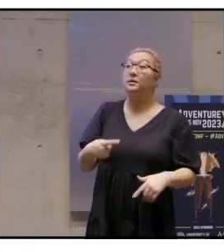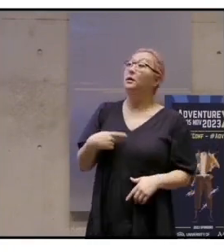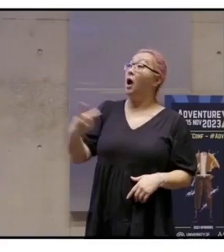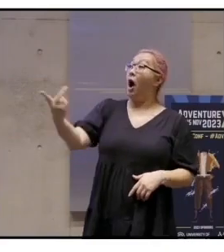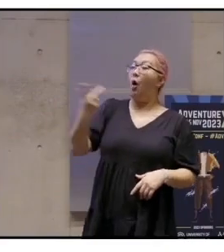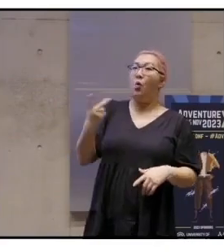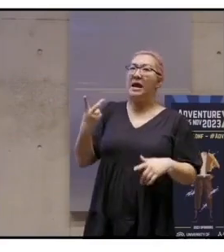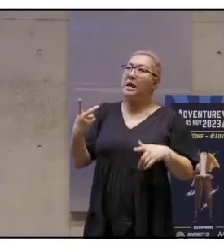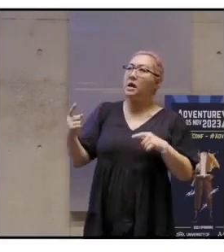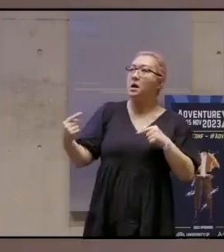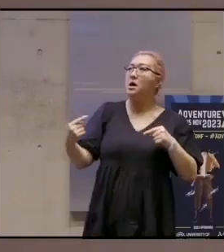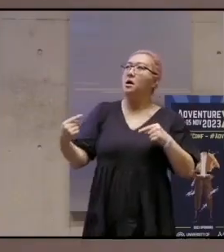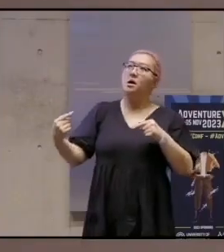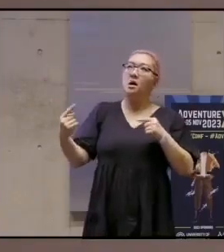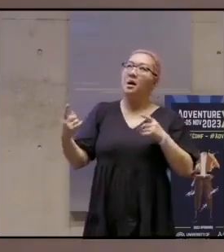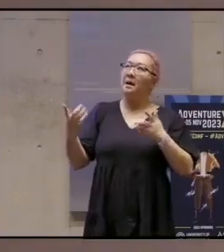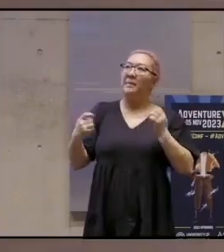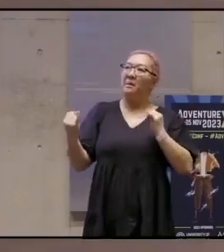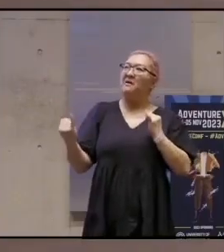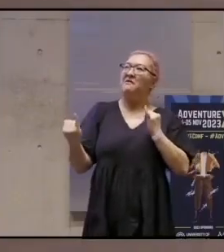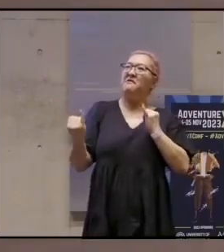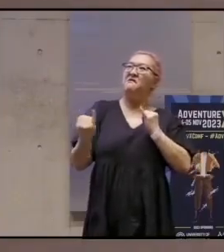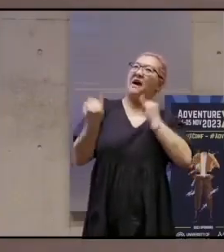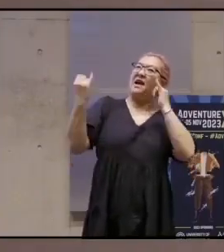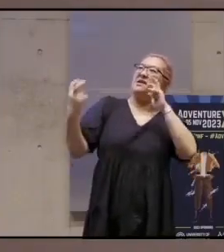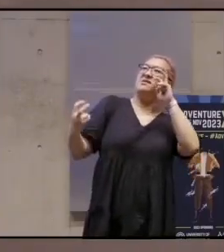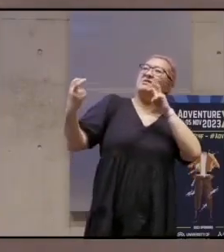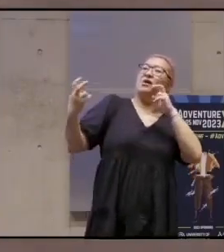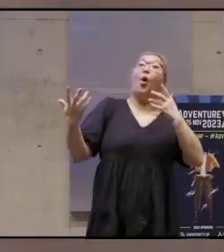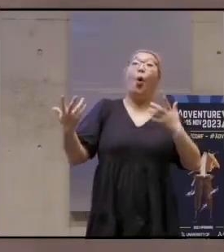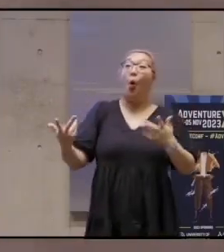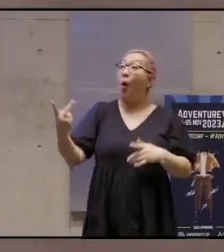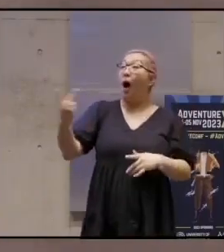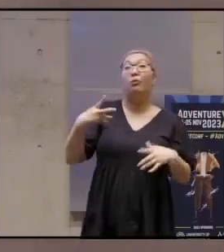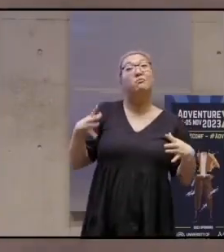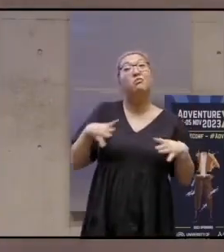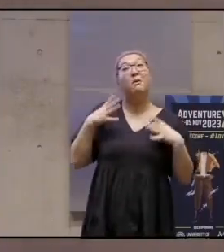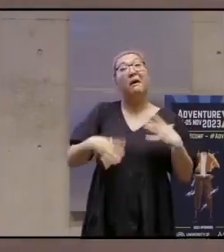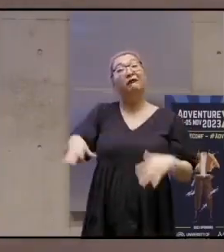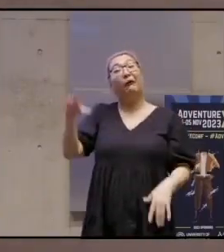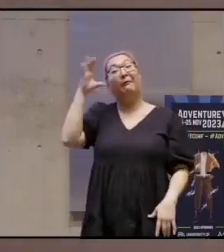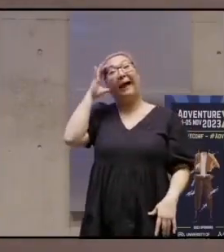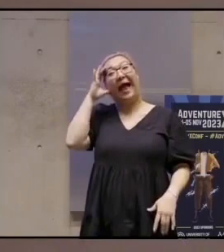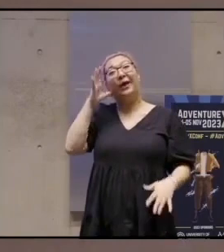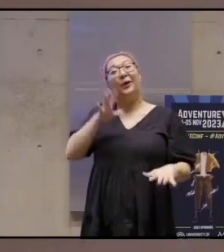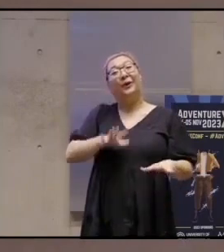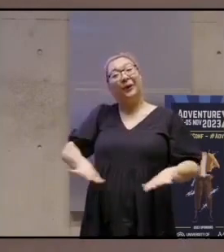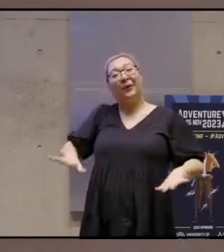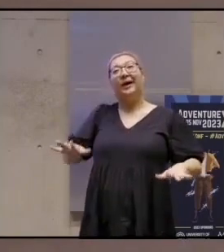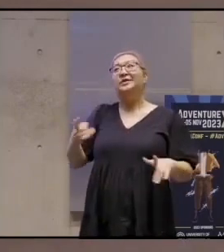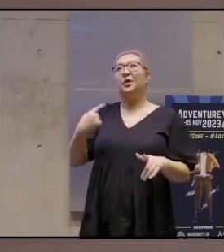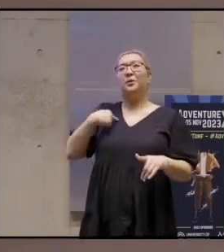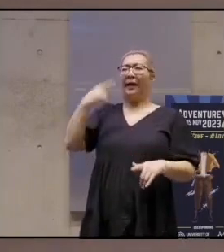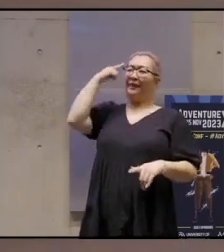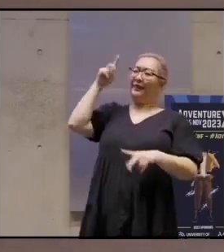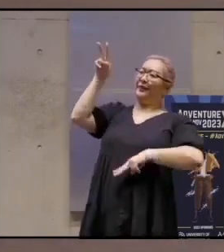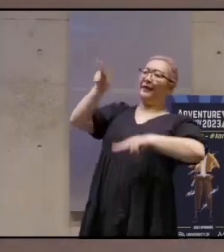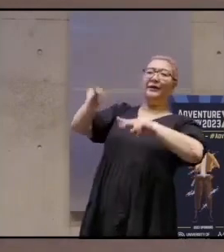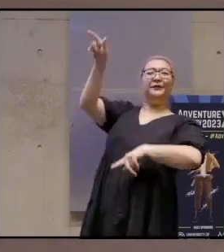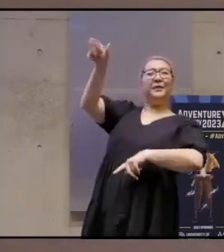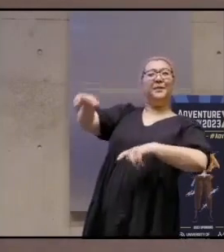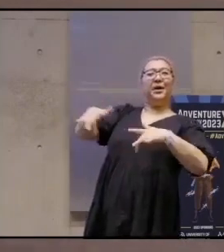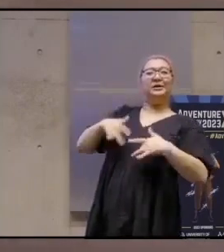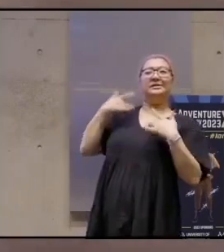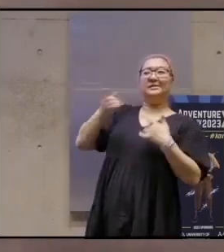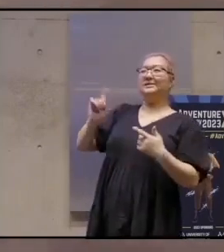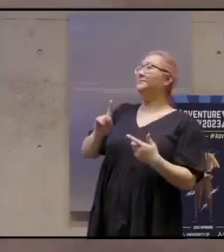getting ready for bed? Because that is a really different vibe. Do I like the person I'm talking to? What do I think of them? And what am I